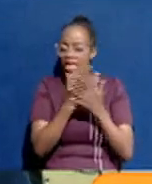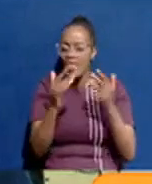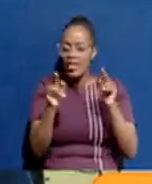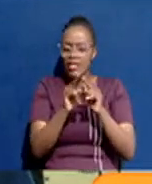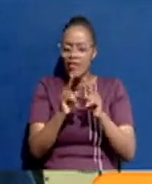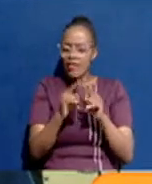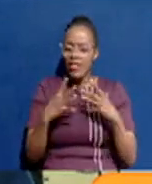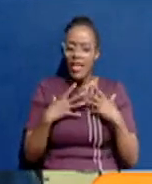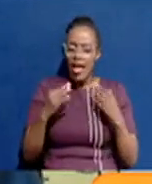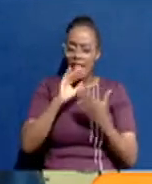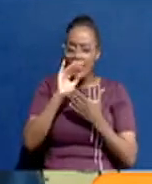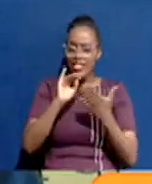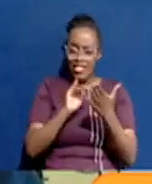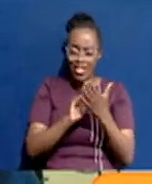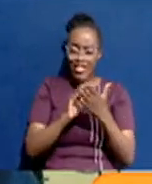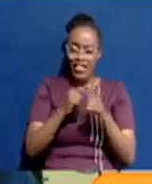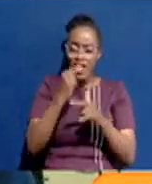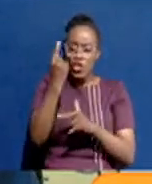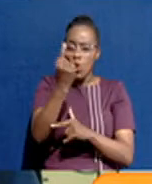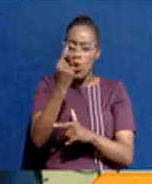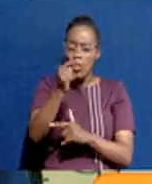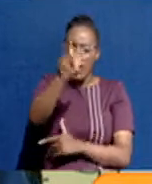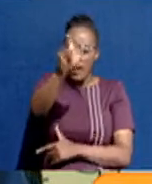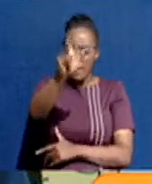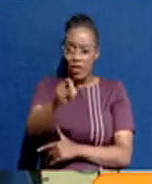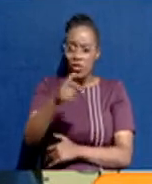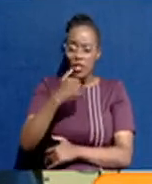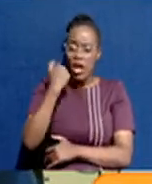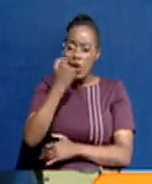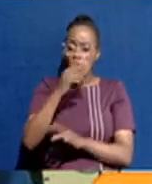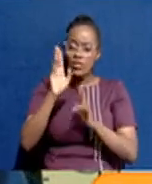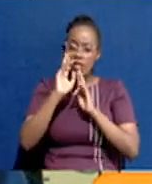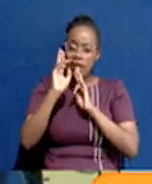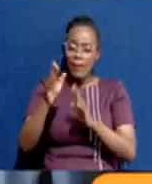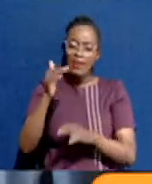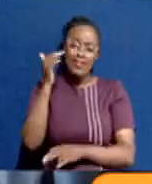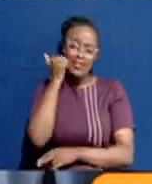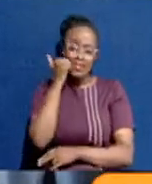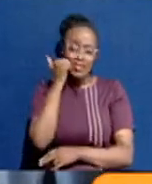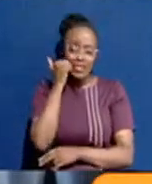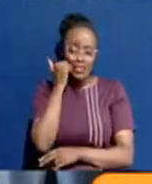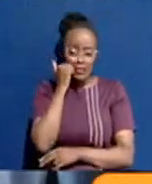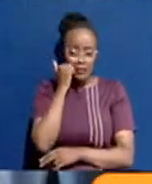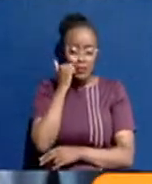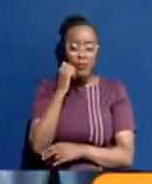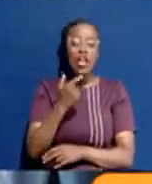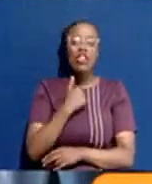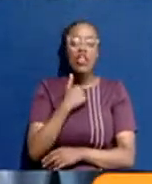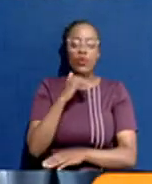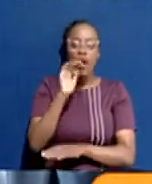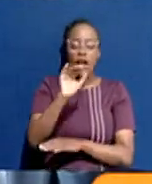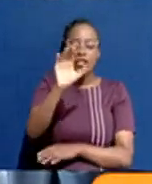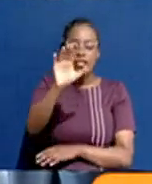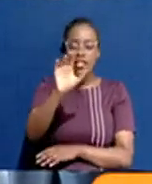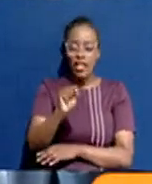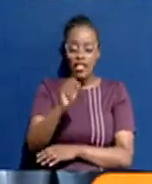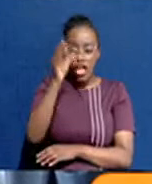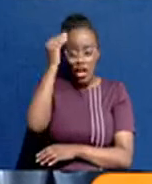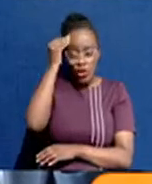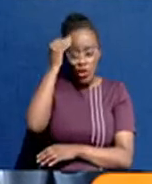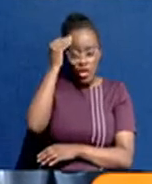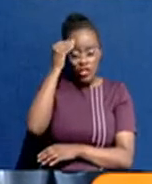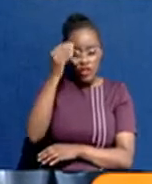health facility, there is only somebody who is reporting sickness. The union is calling on CS Machogu to